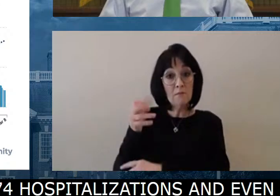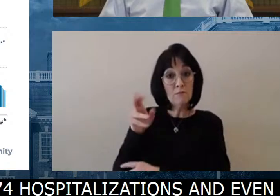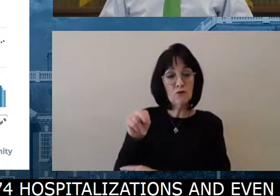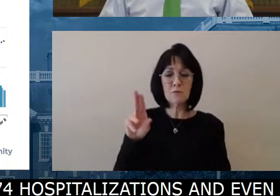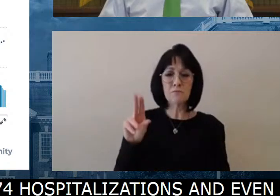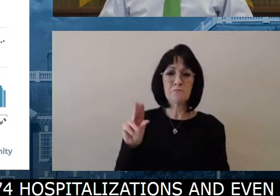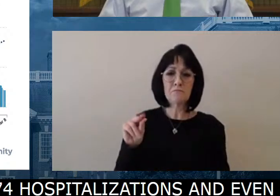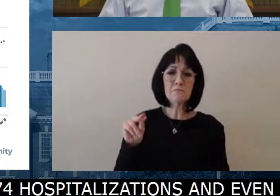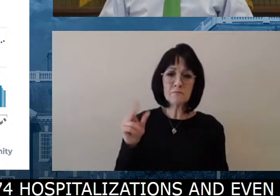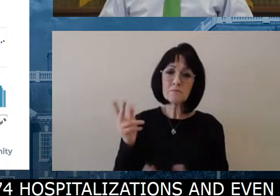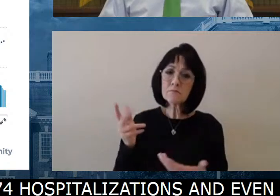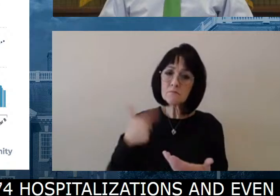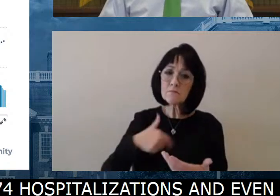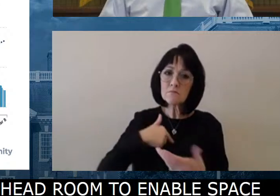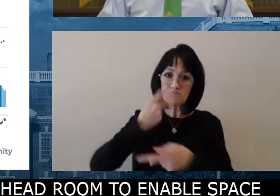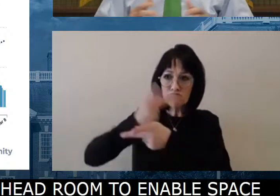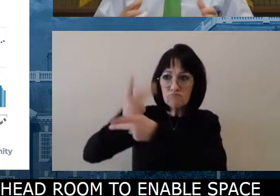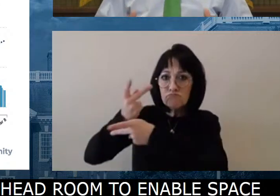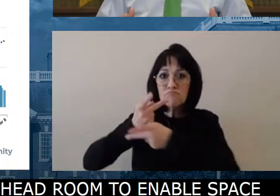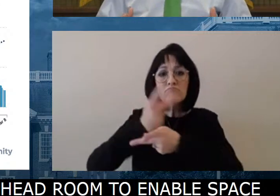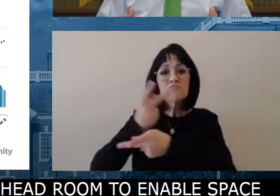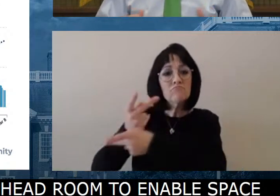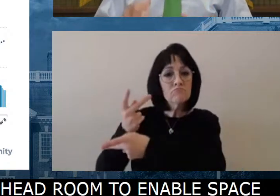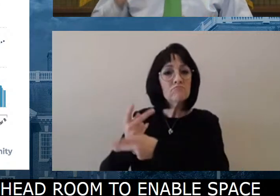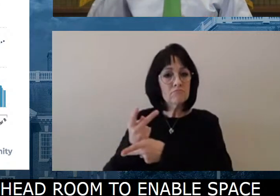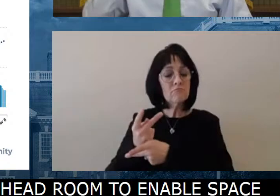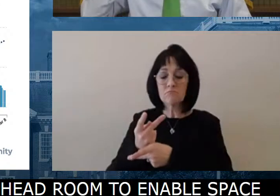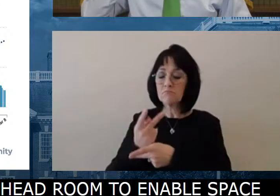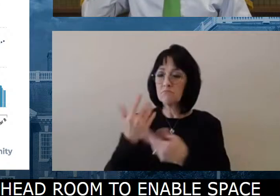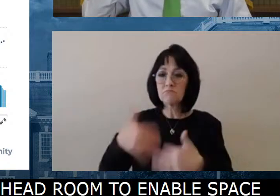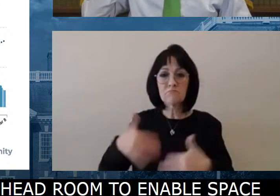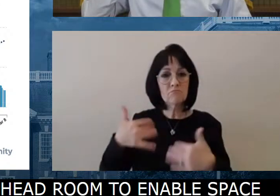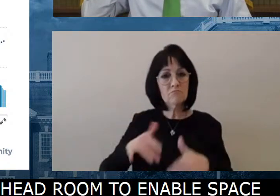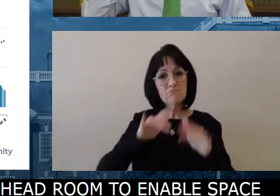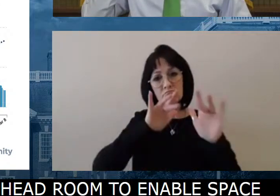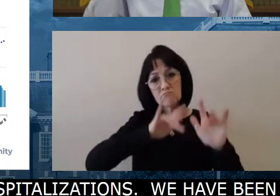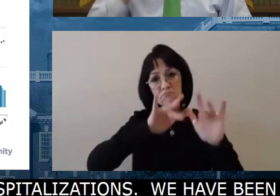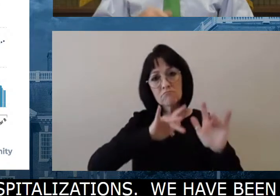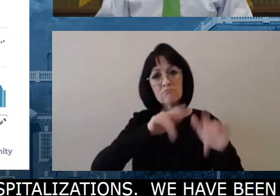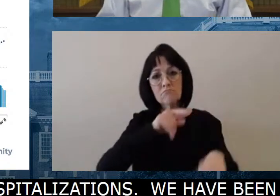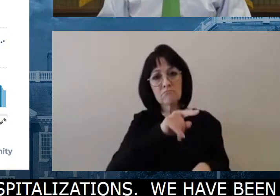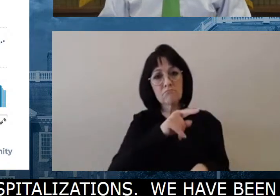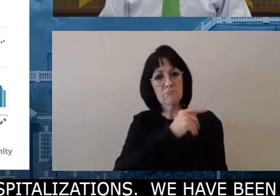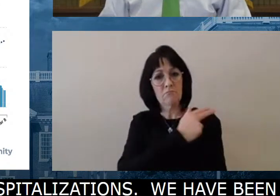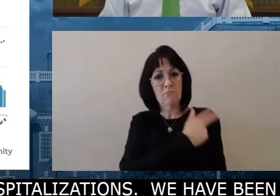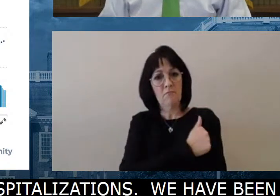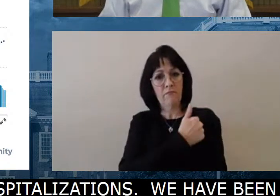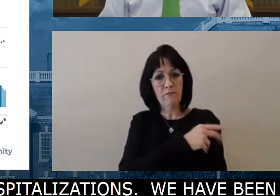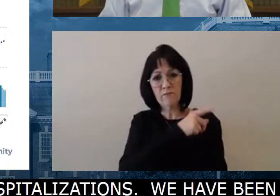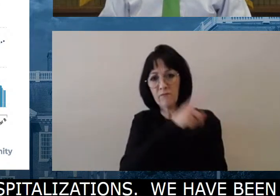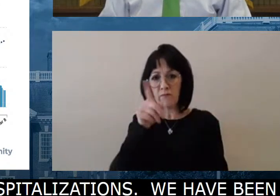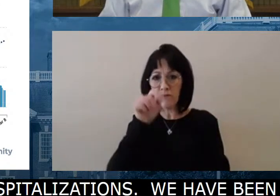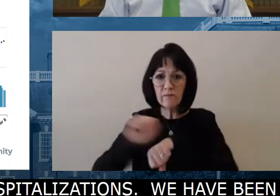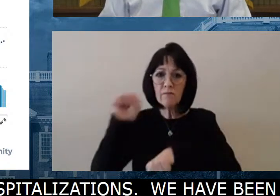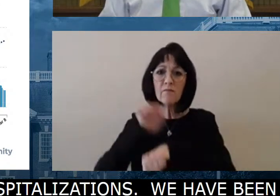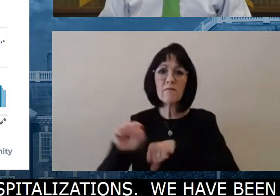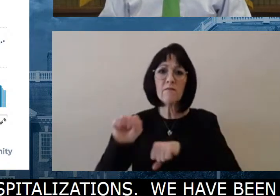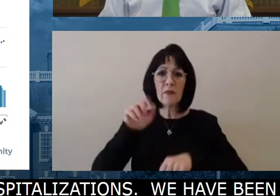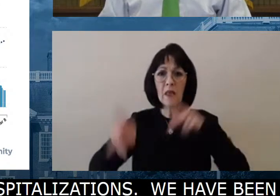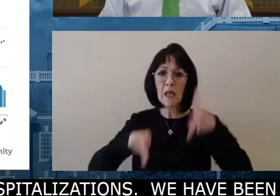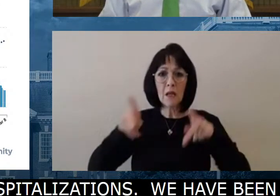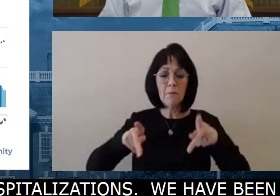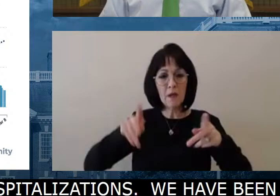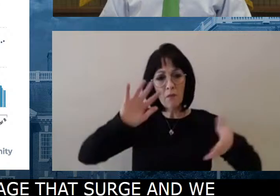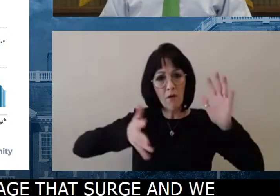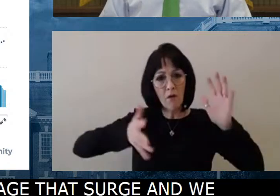been through how the hospitals manage that surge, and we appreciate all their work in managing